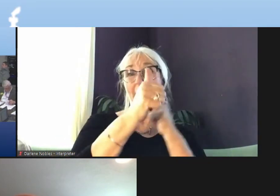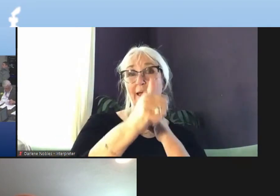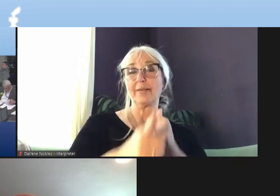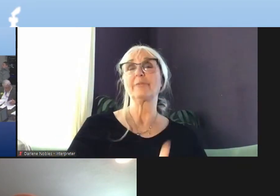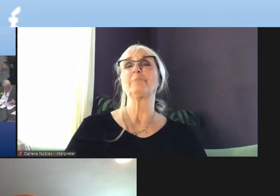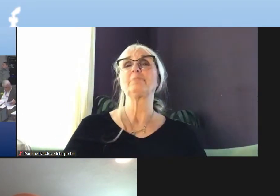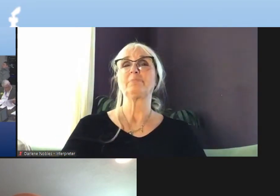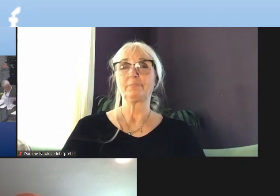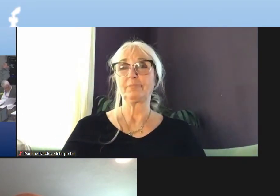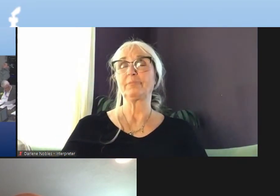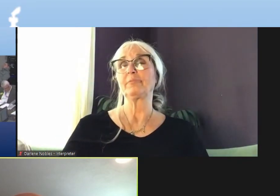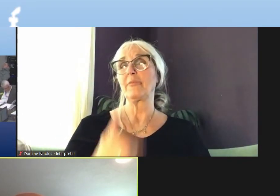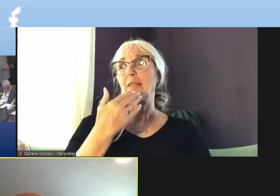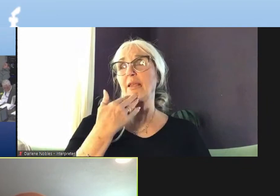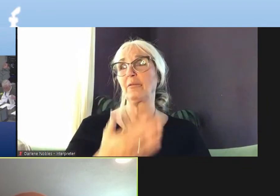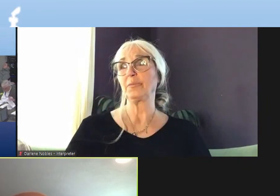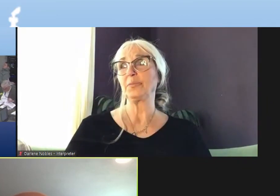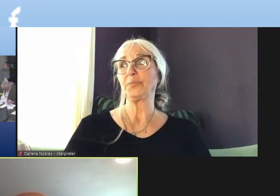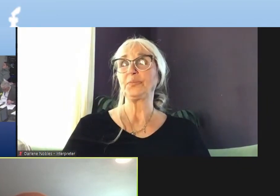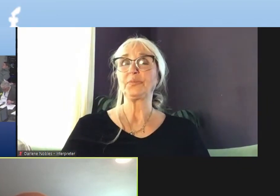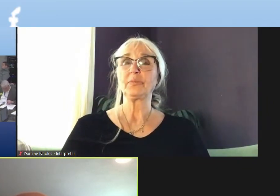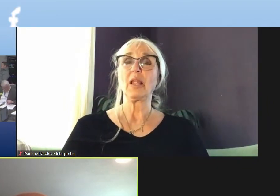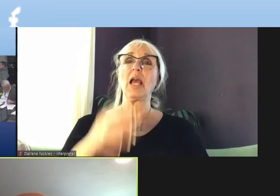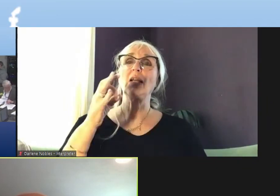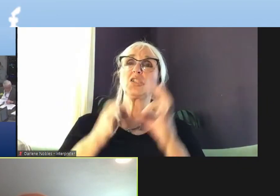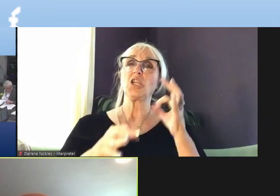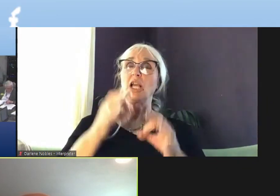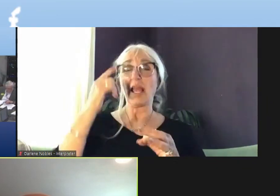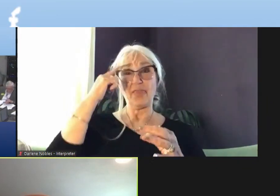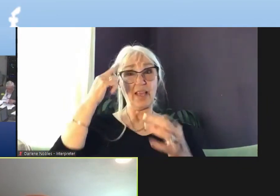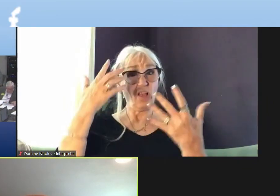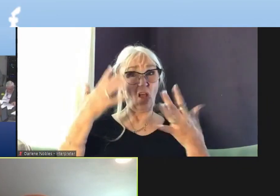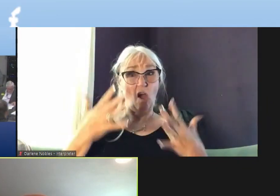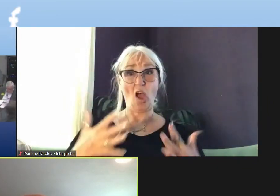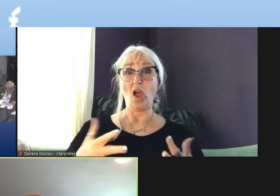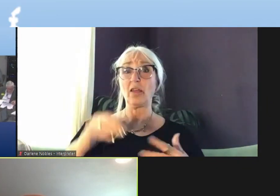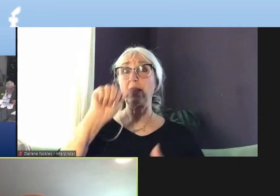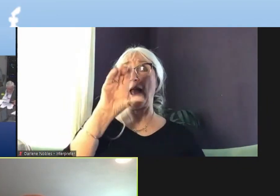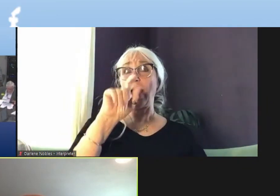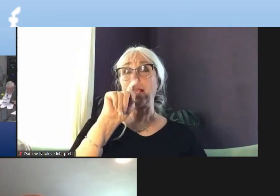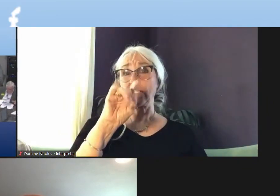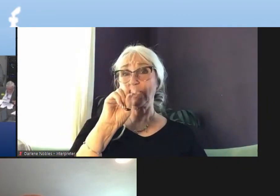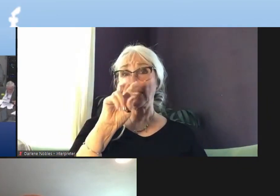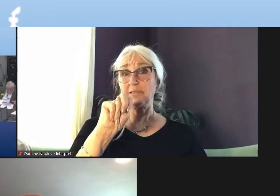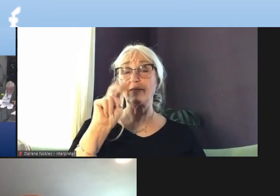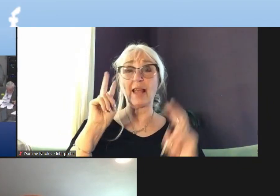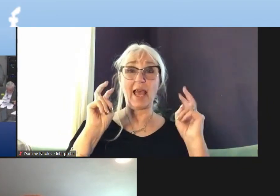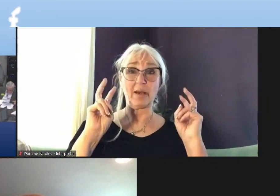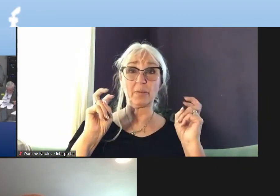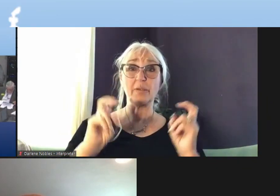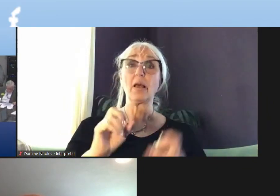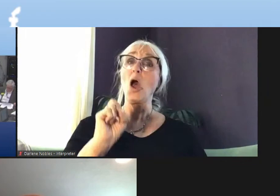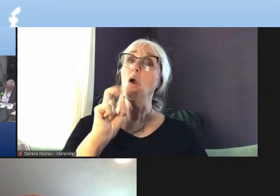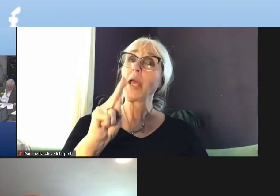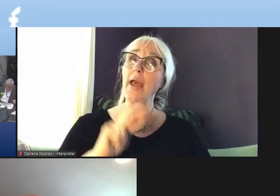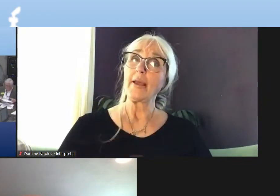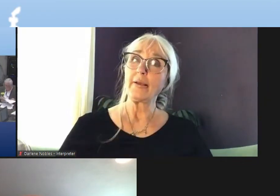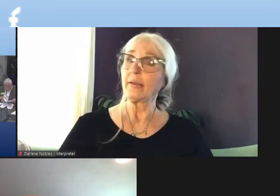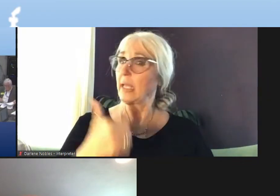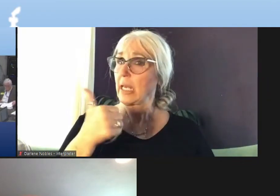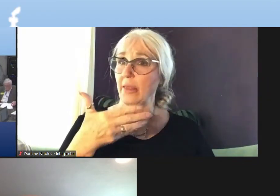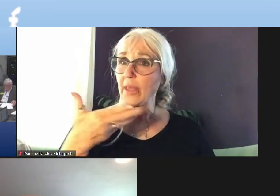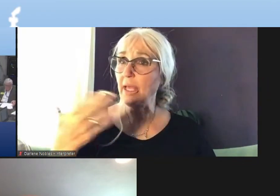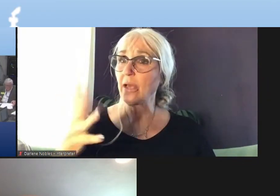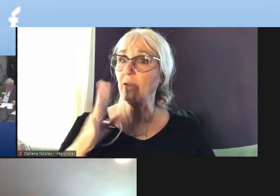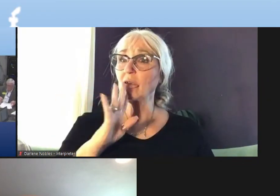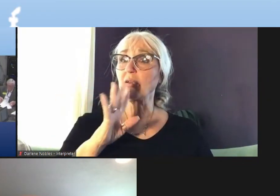you. All right, and Judge, I believe that's all the action items. Okay, is there anything else to come before the court?